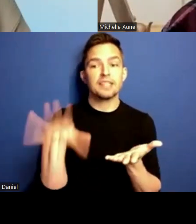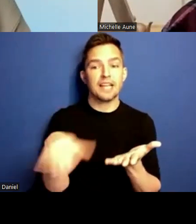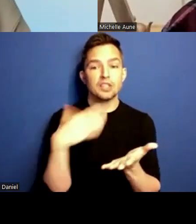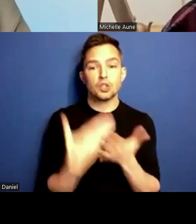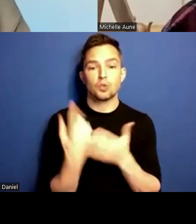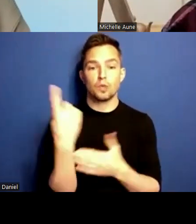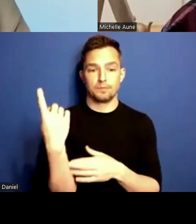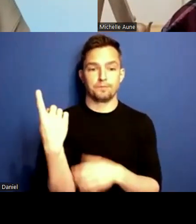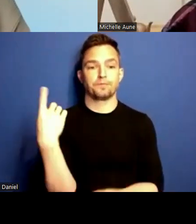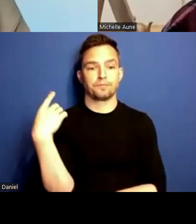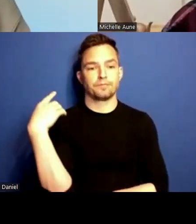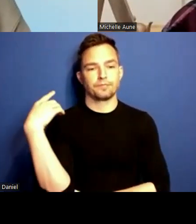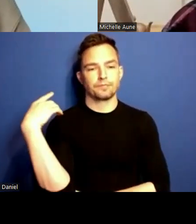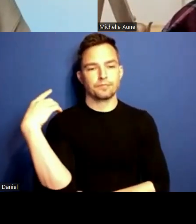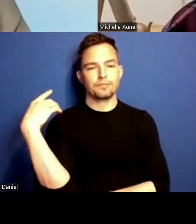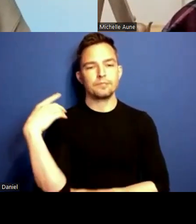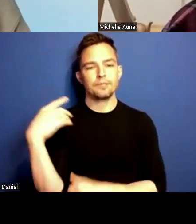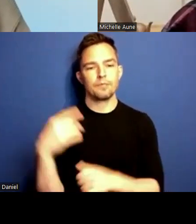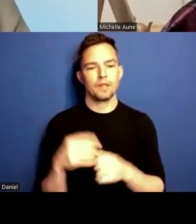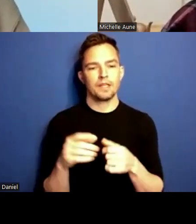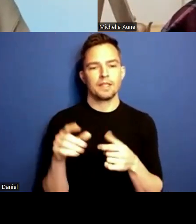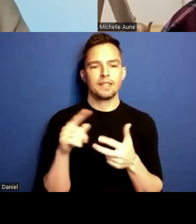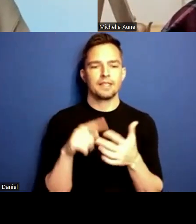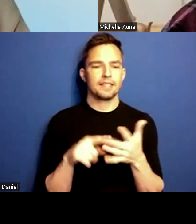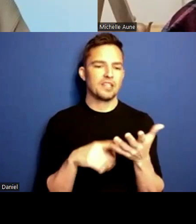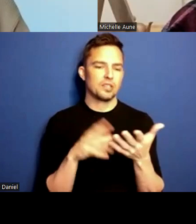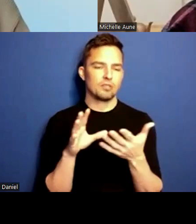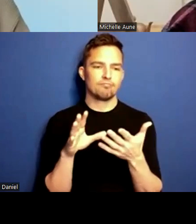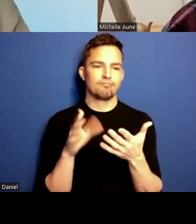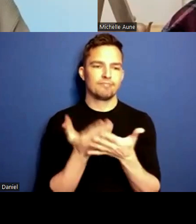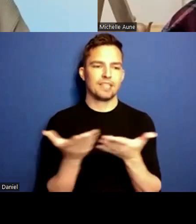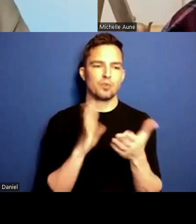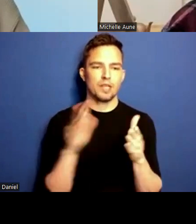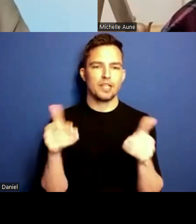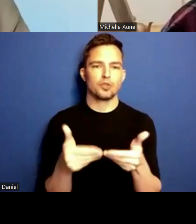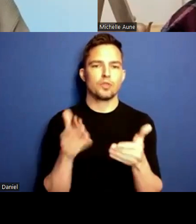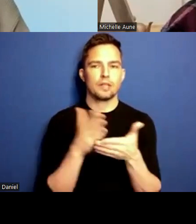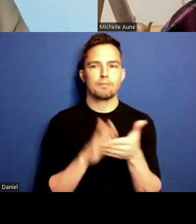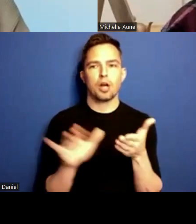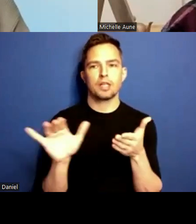make. And so those are conversations that we will introduce as part of that